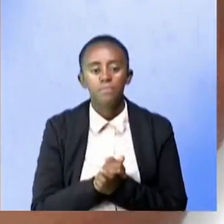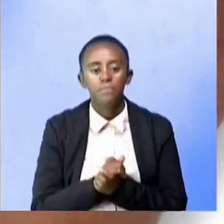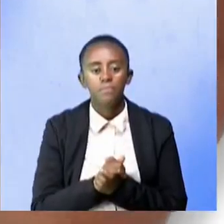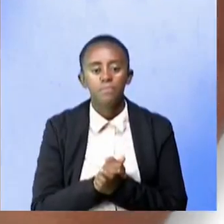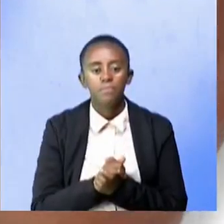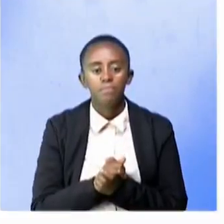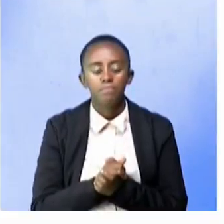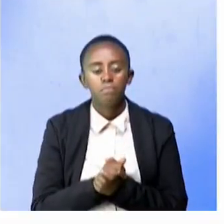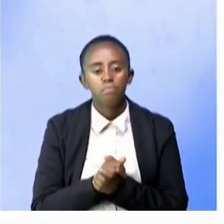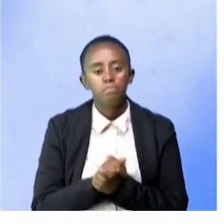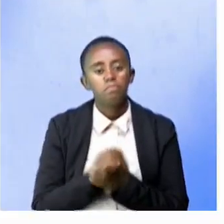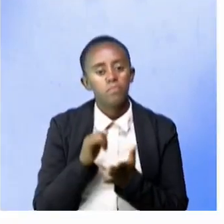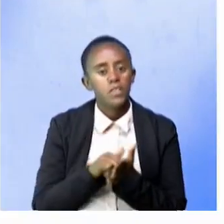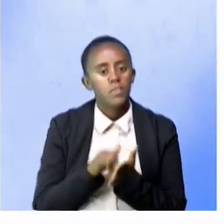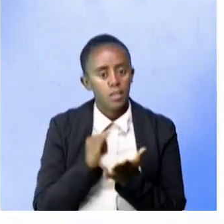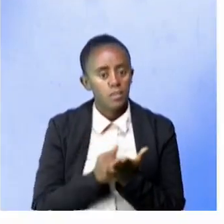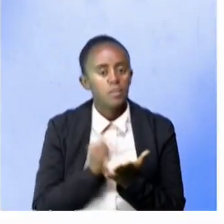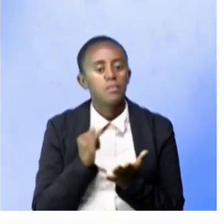That's it.